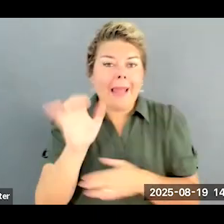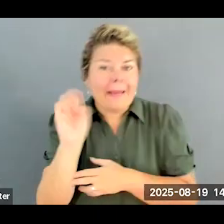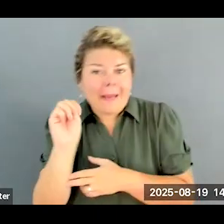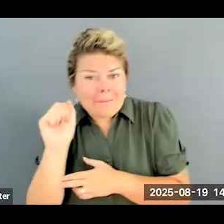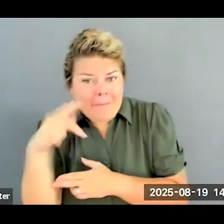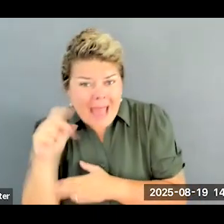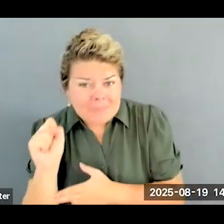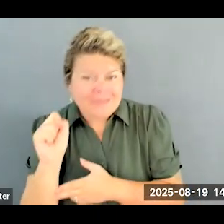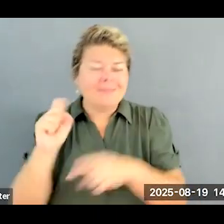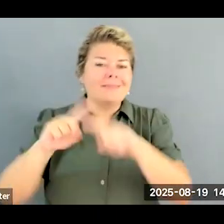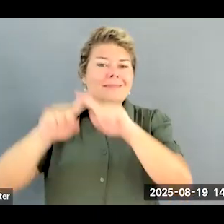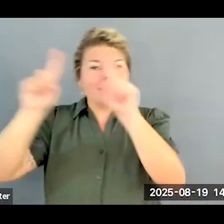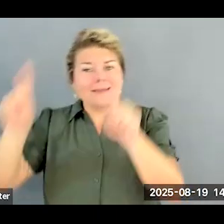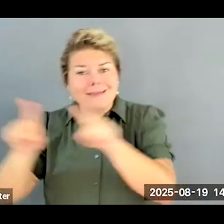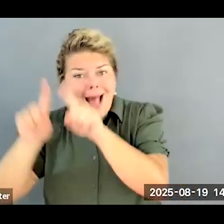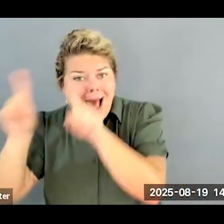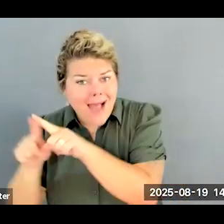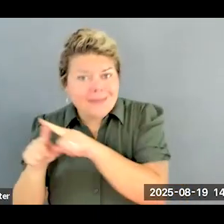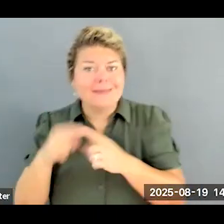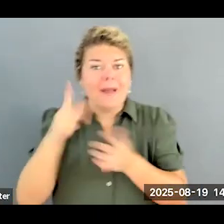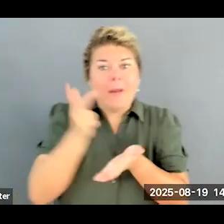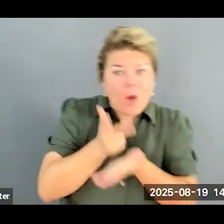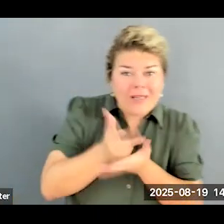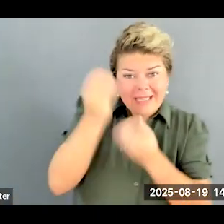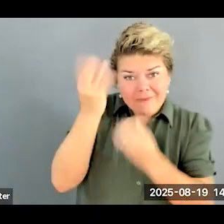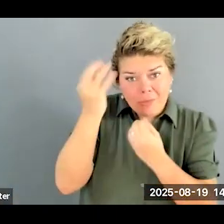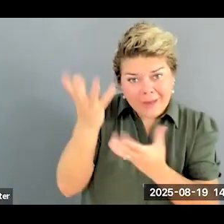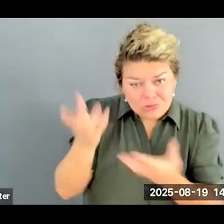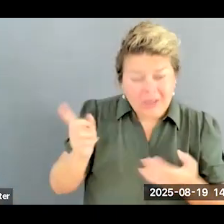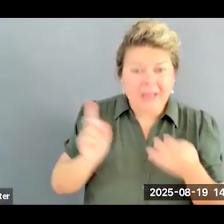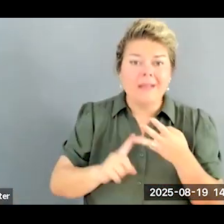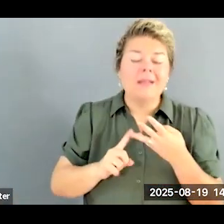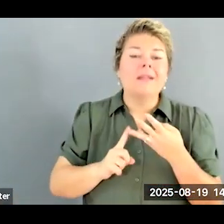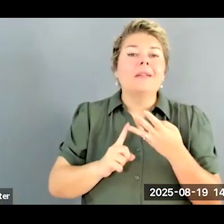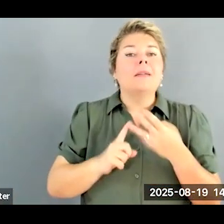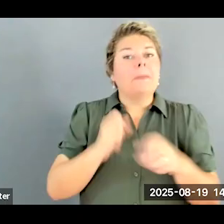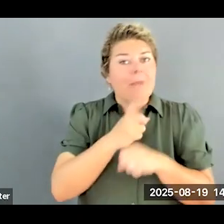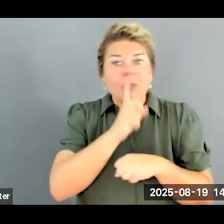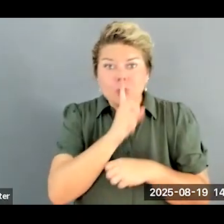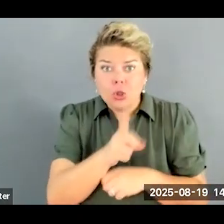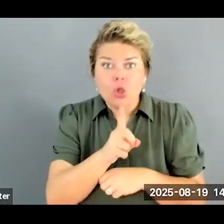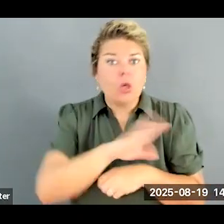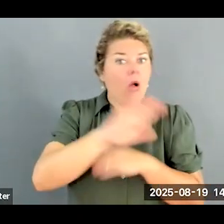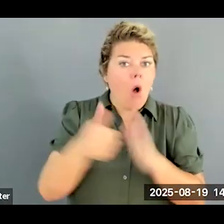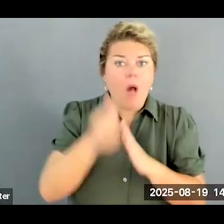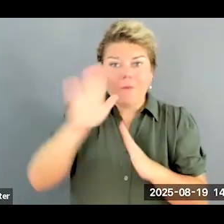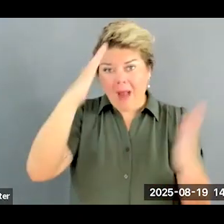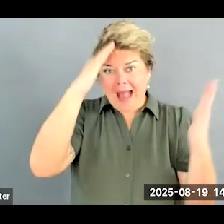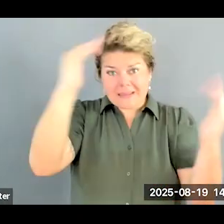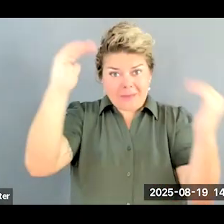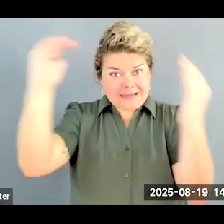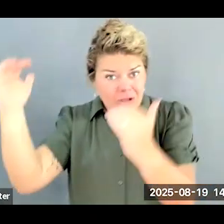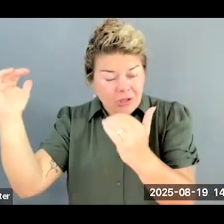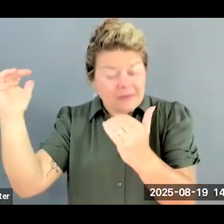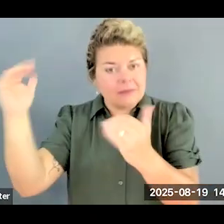wayfinding signs, information about parking that's available to them, and be certain that you relay your expectations in your